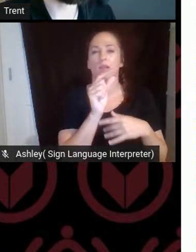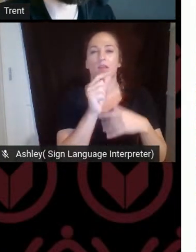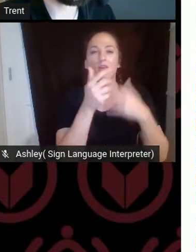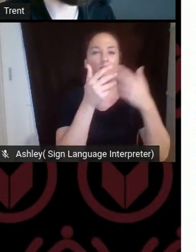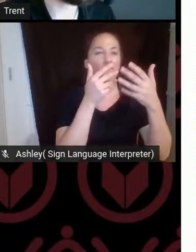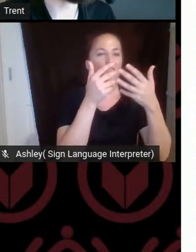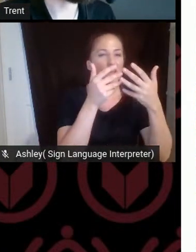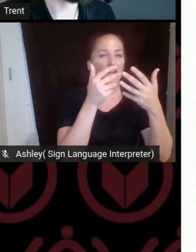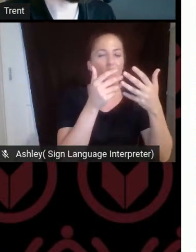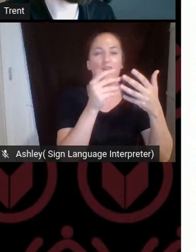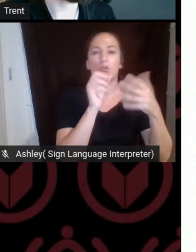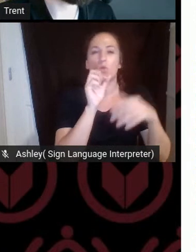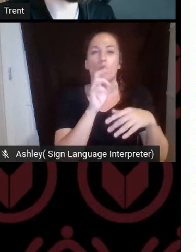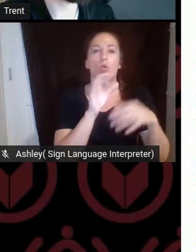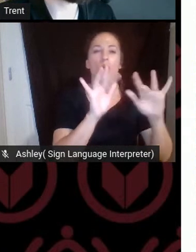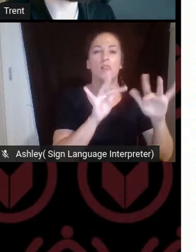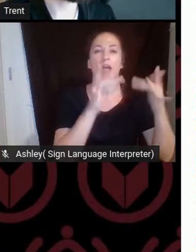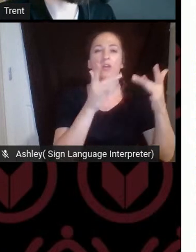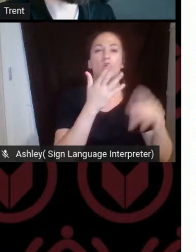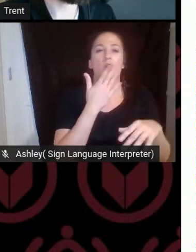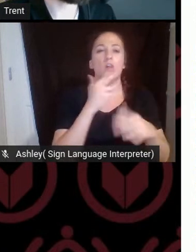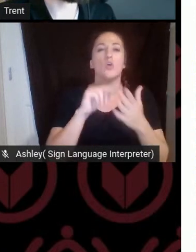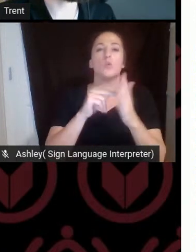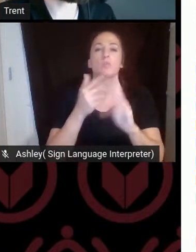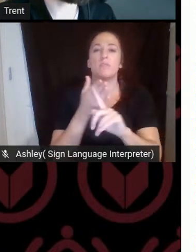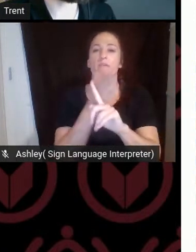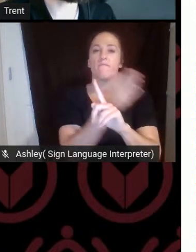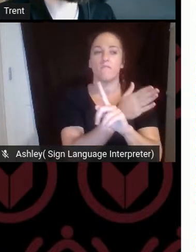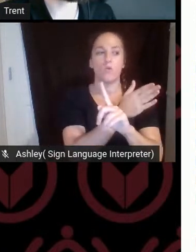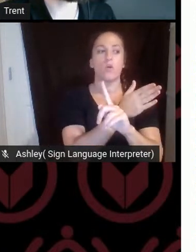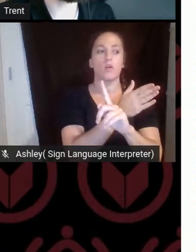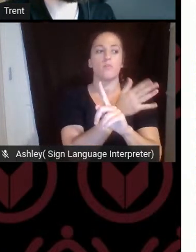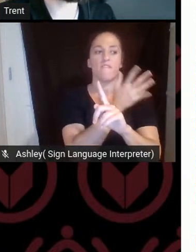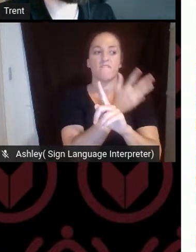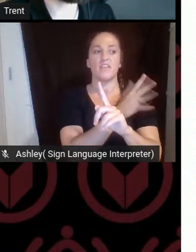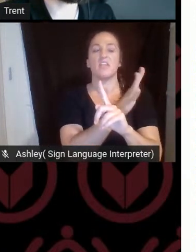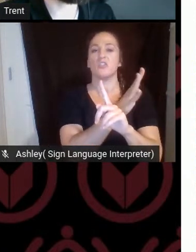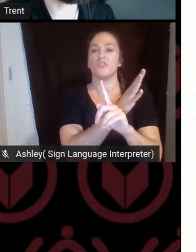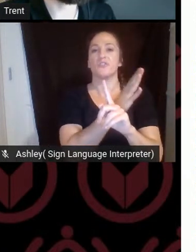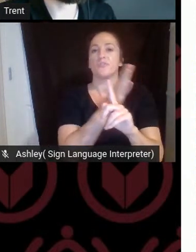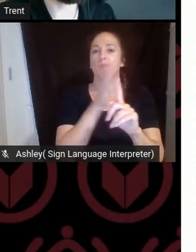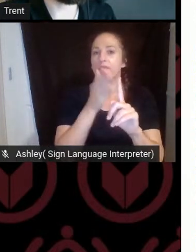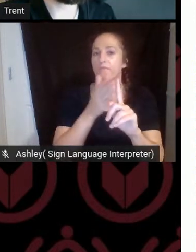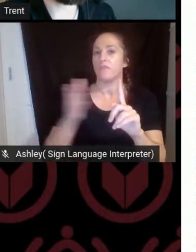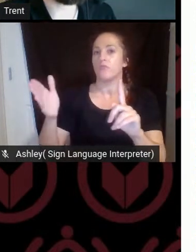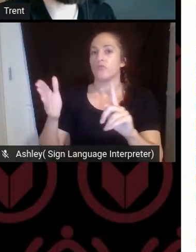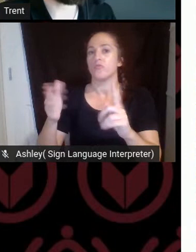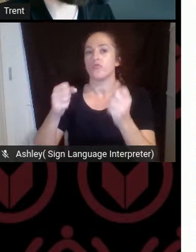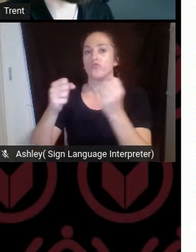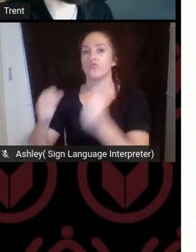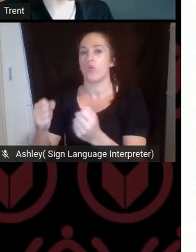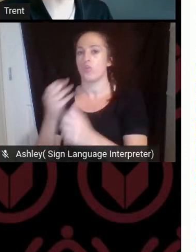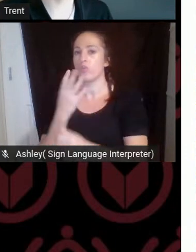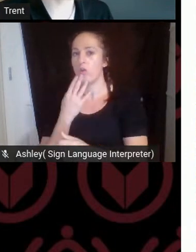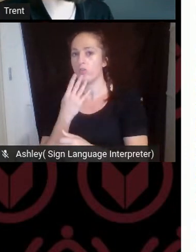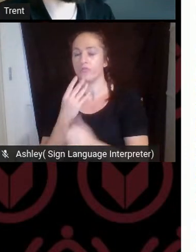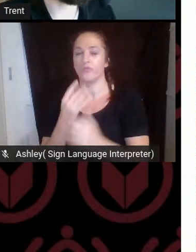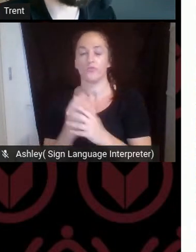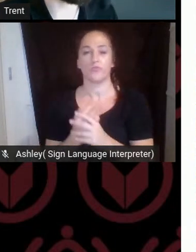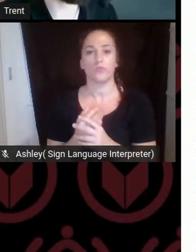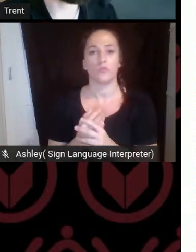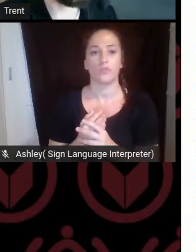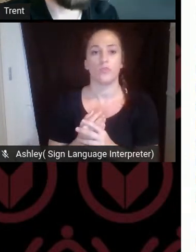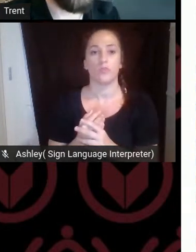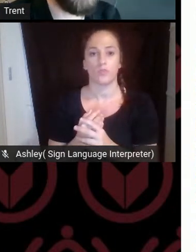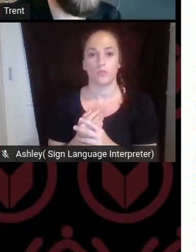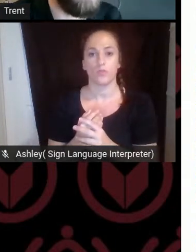for that day, week, whatever you have set up. And from week, you can also choose a month view. You can choose a year view. I don't know why you would do that, but